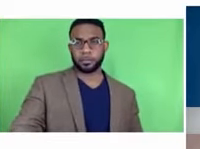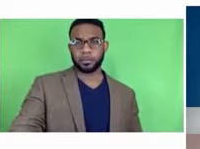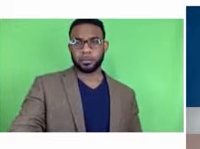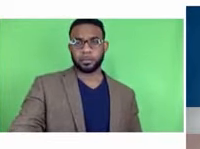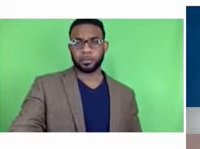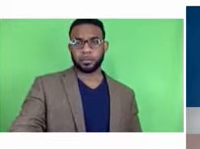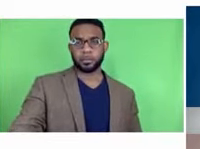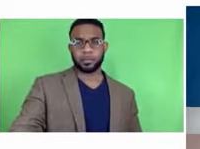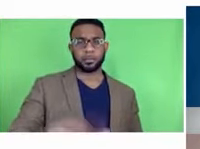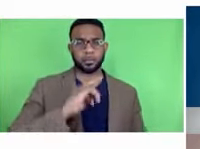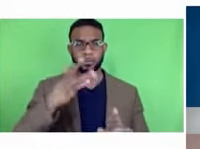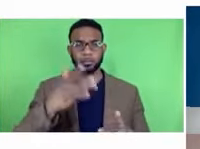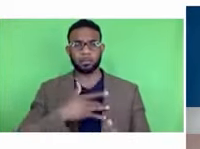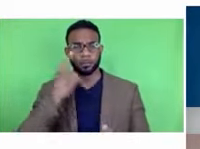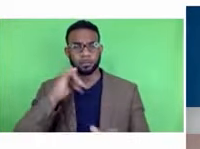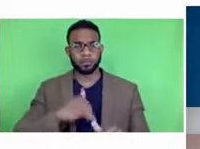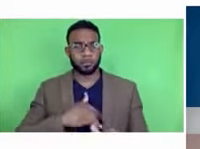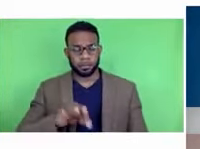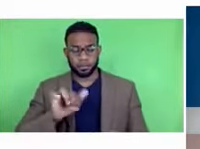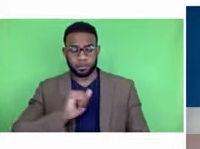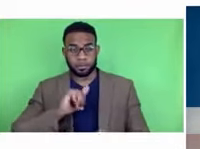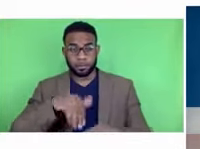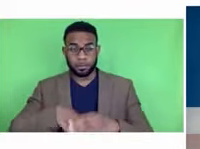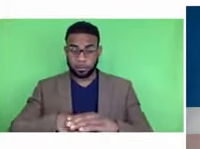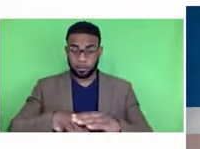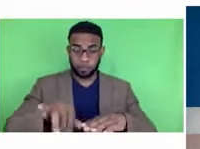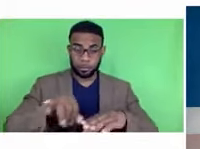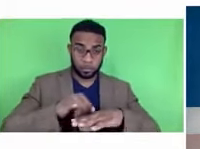know, as I find my way into the industry.